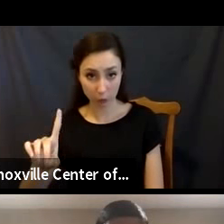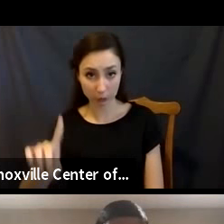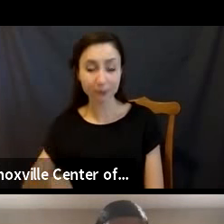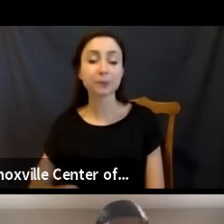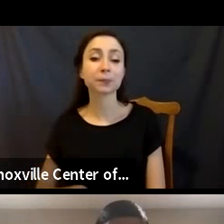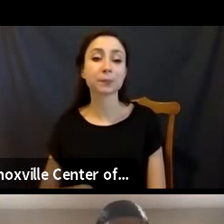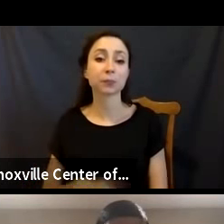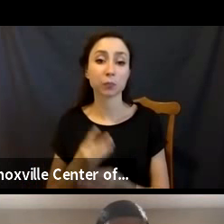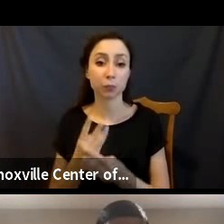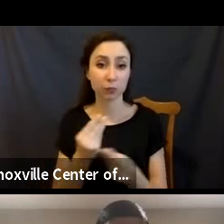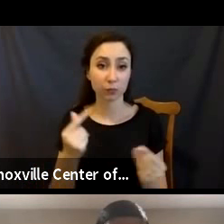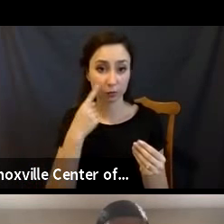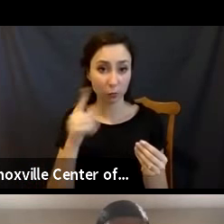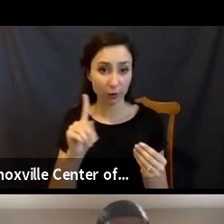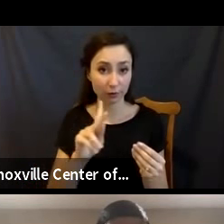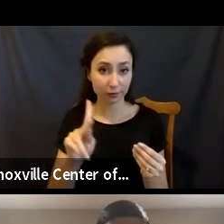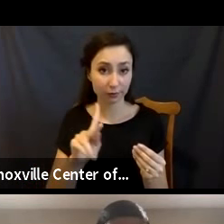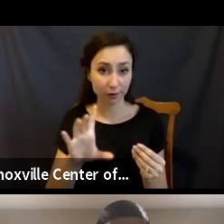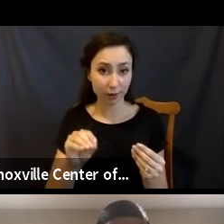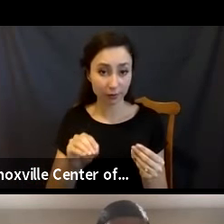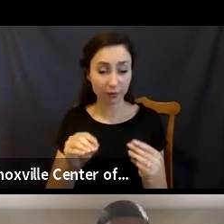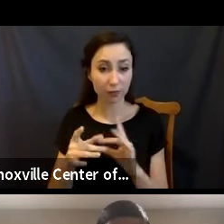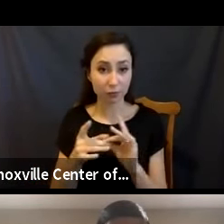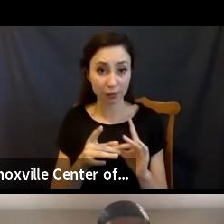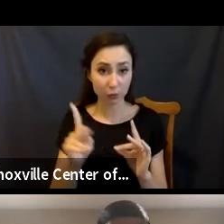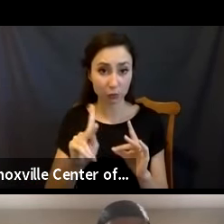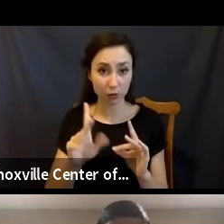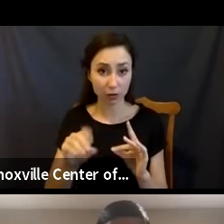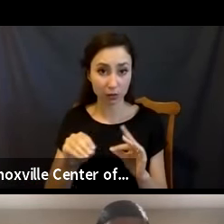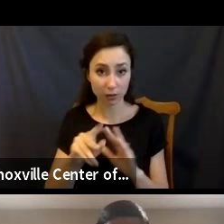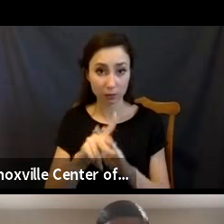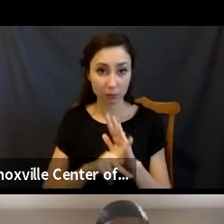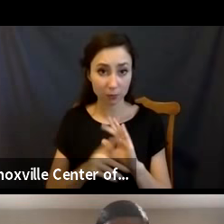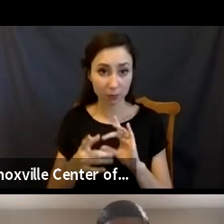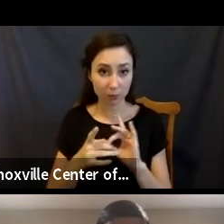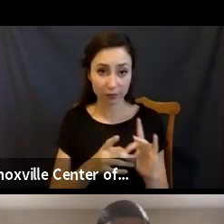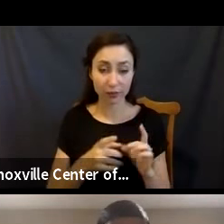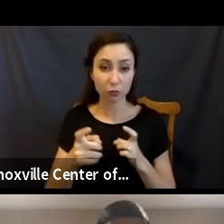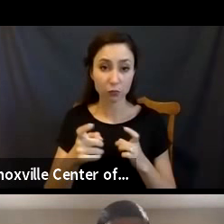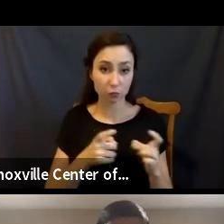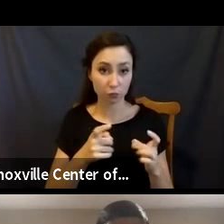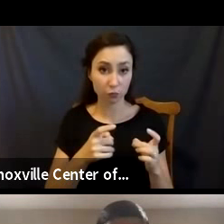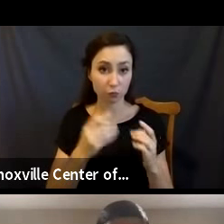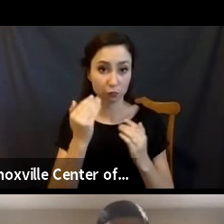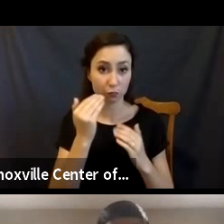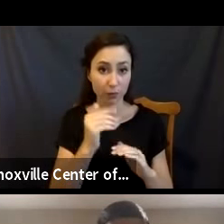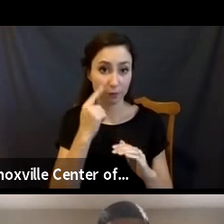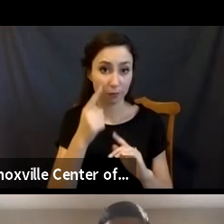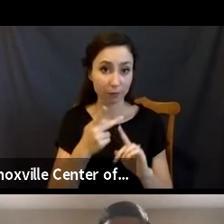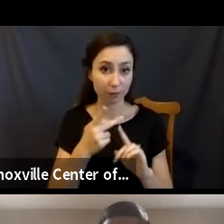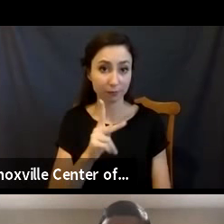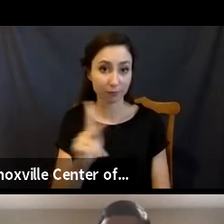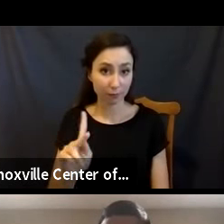resolution of the Commission of Knox County regarding Knox County policies related to regulations of the Knox County Board of